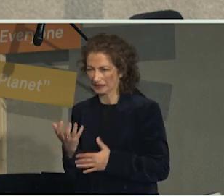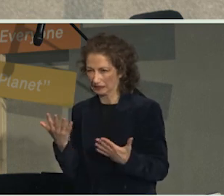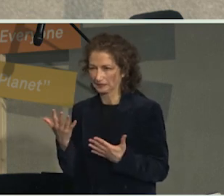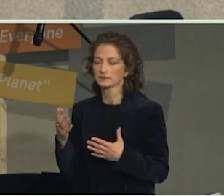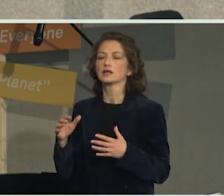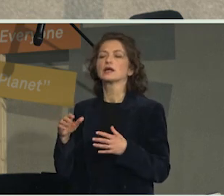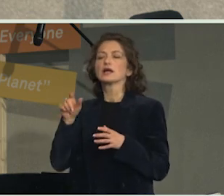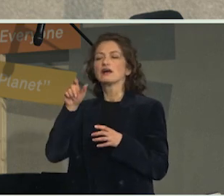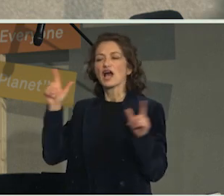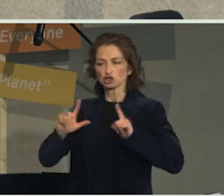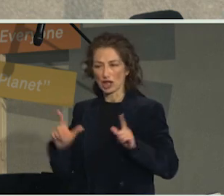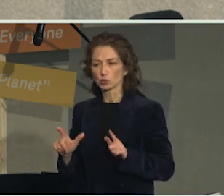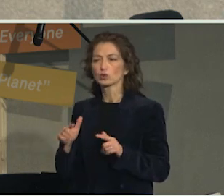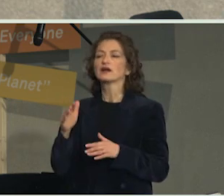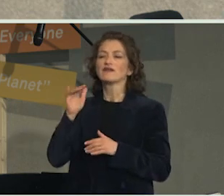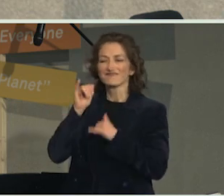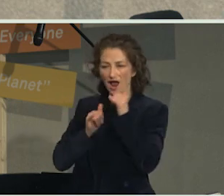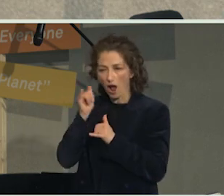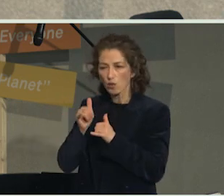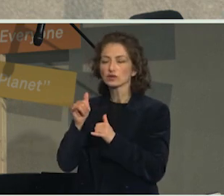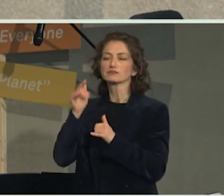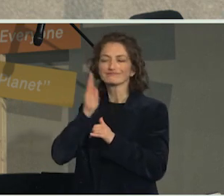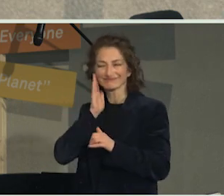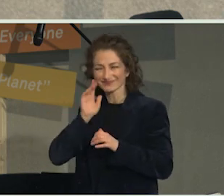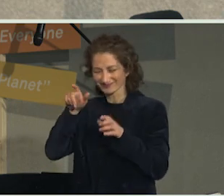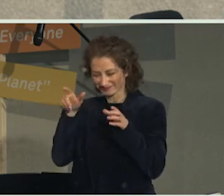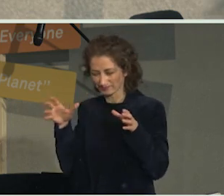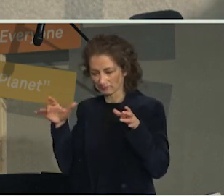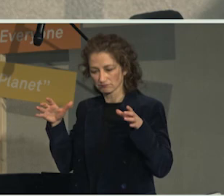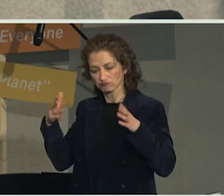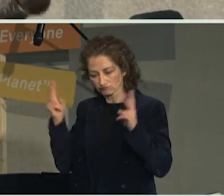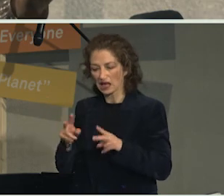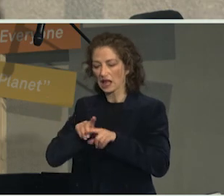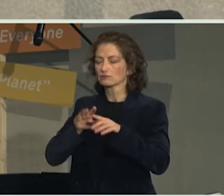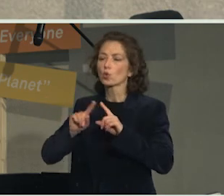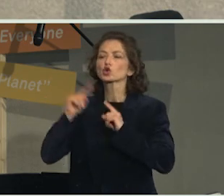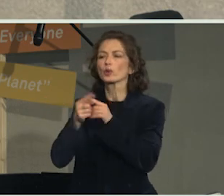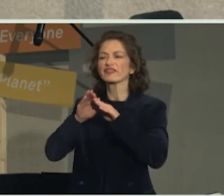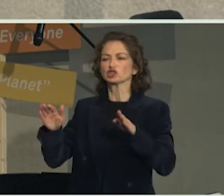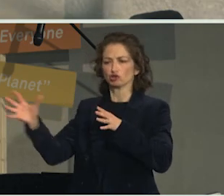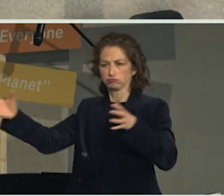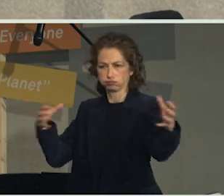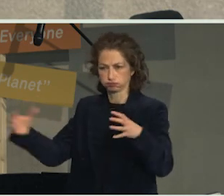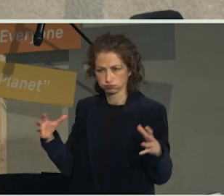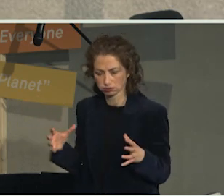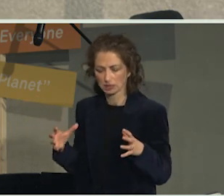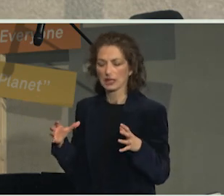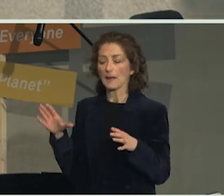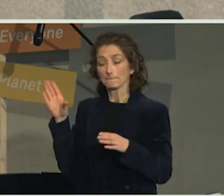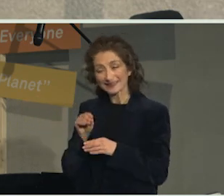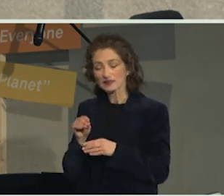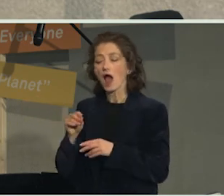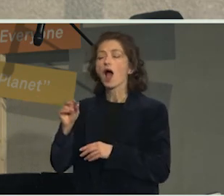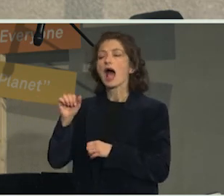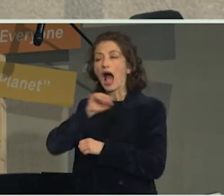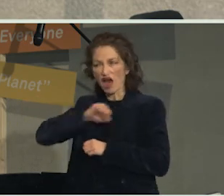color to the table to talk to, like our last one had the Attorney General from the